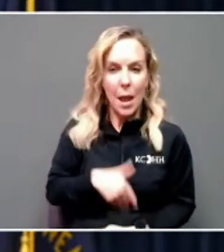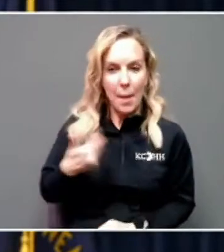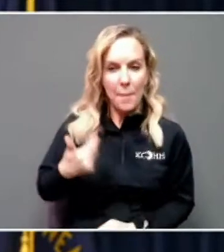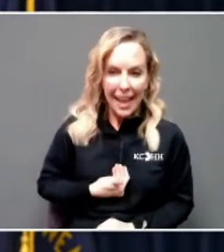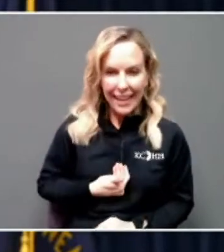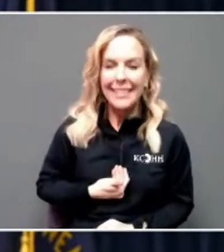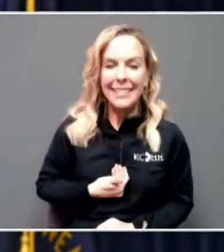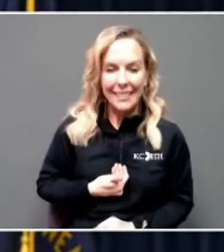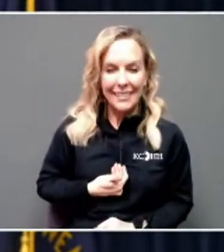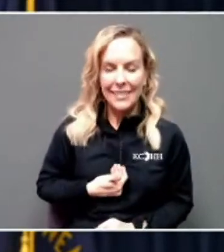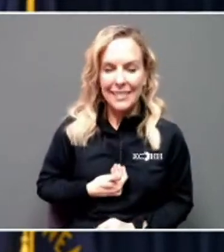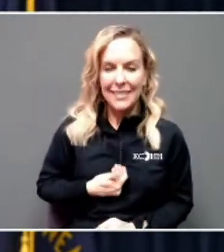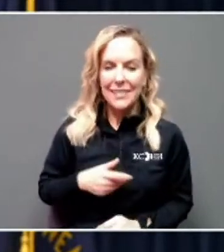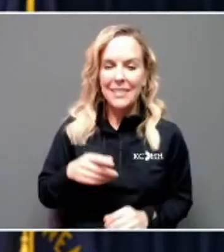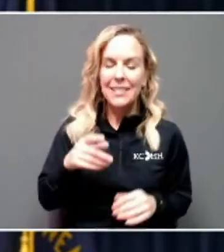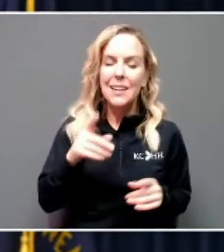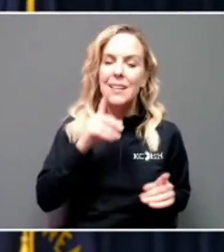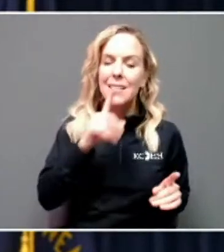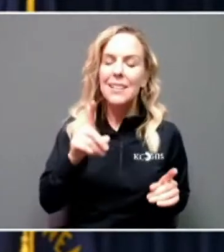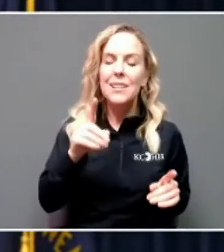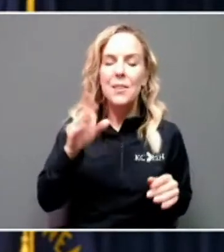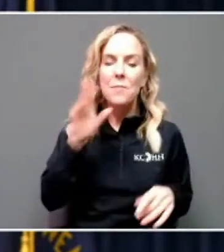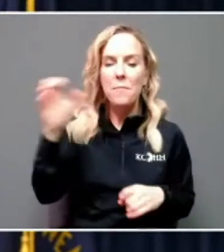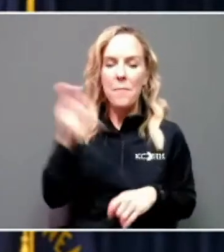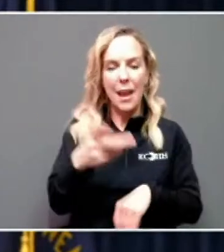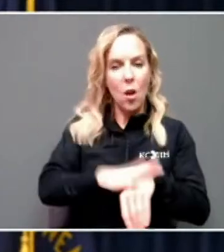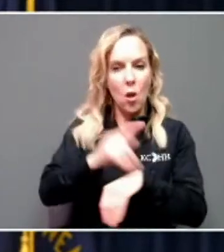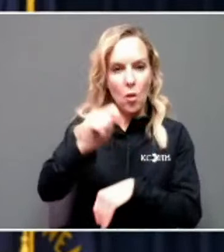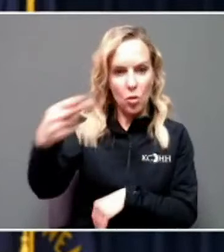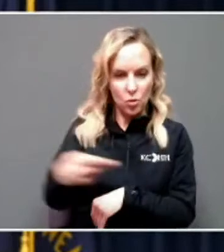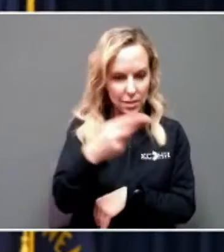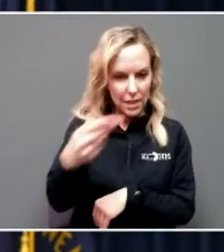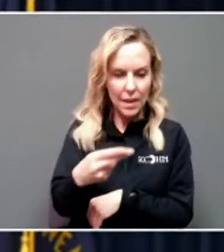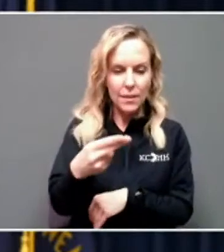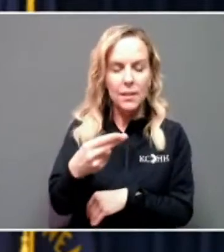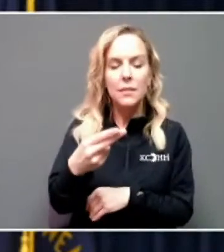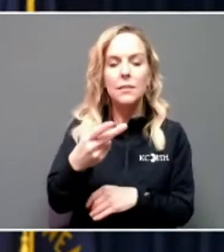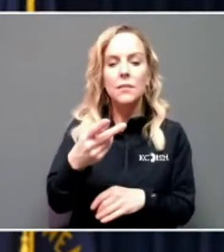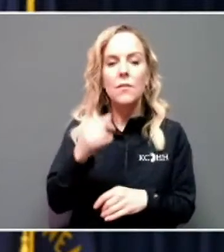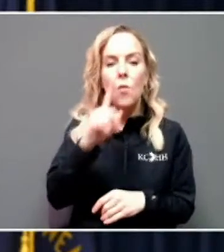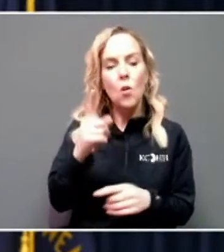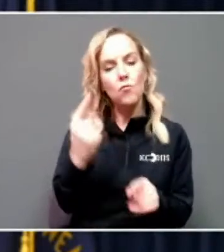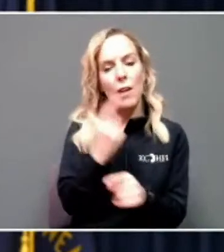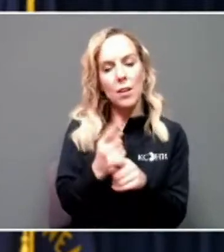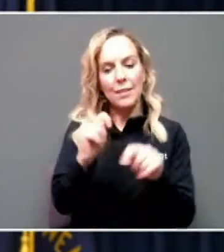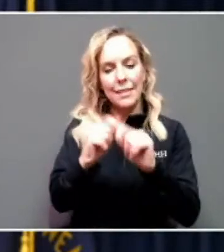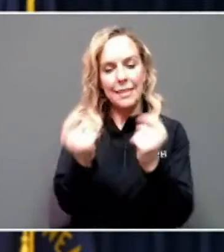We will be back on Thursday for our regular Team Kentucky update. Thanks.